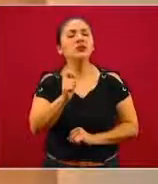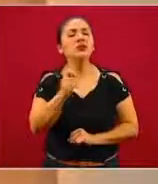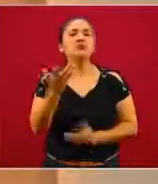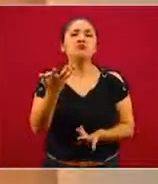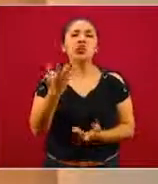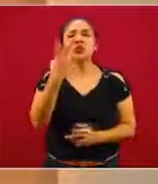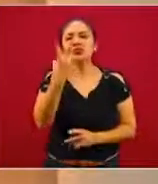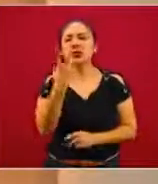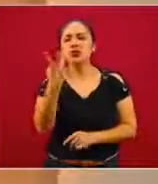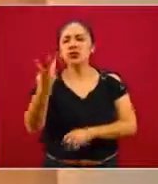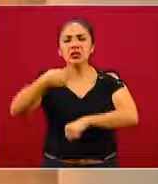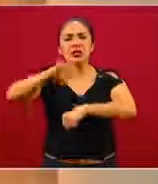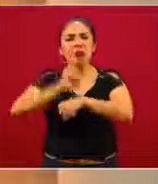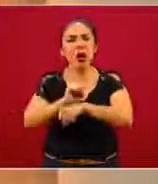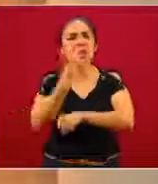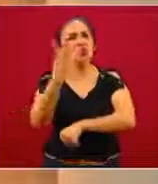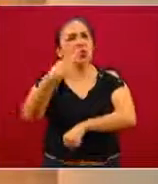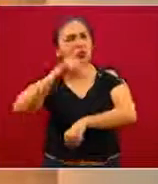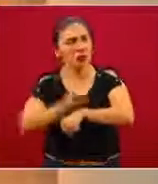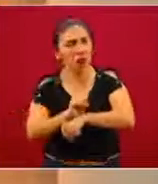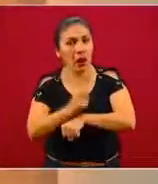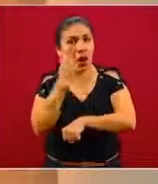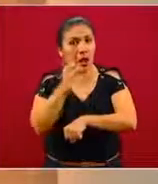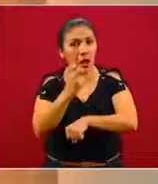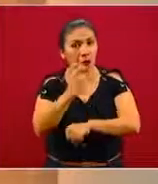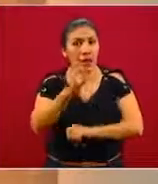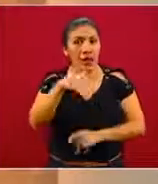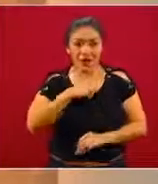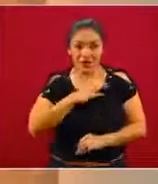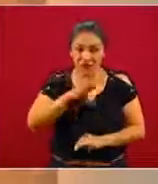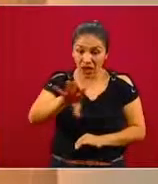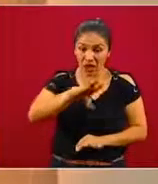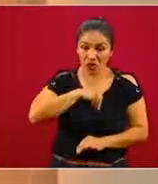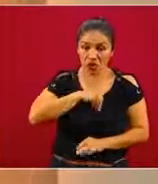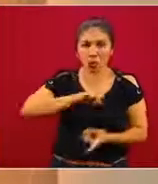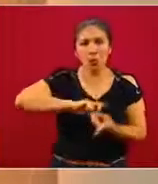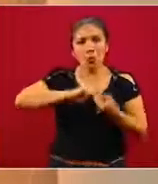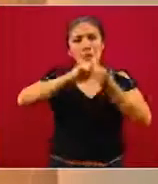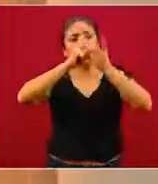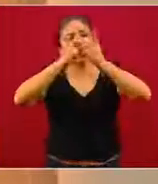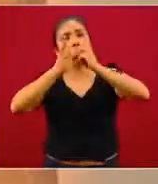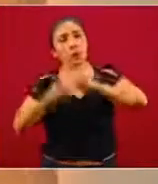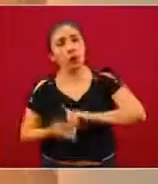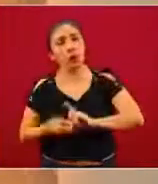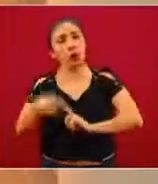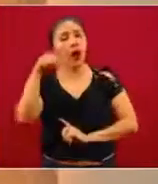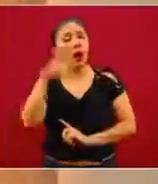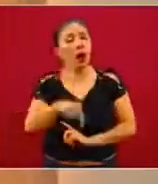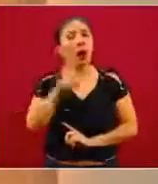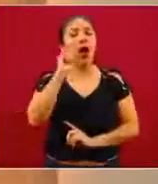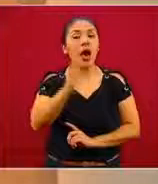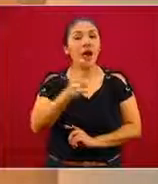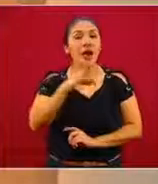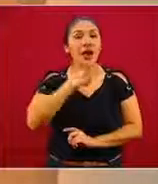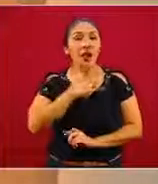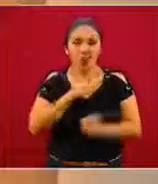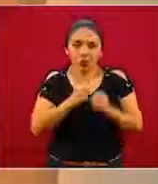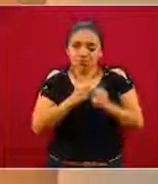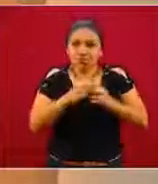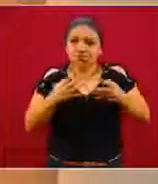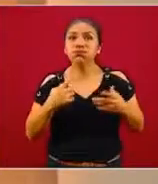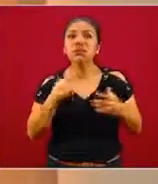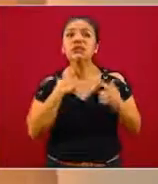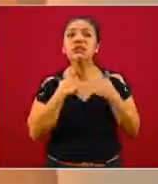those or the antibodies that 3 or 4 weeks after the infection are triggering